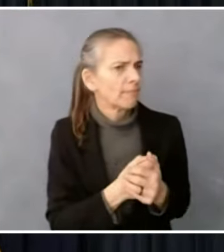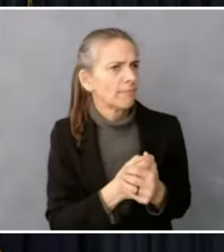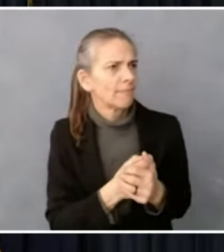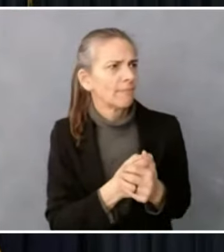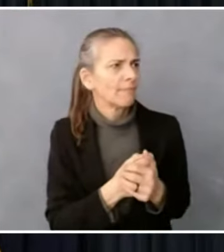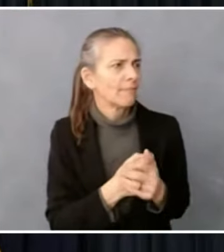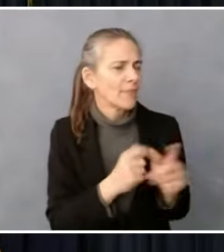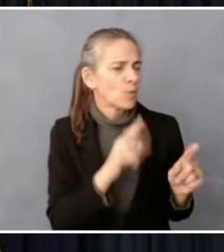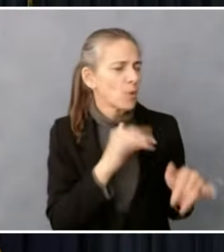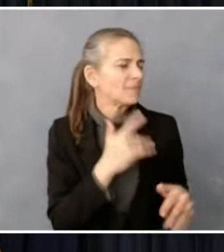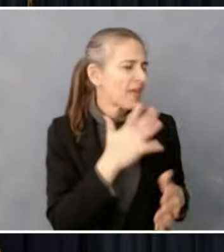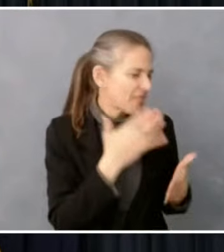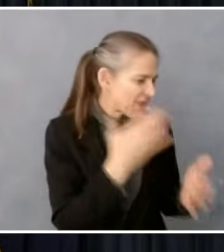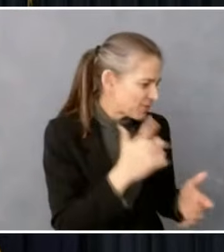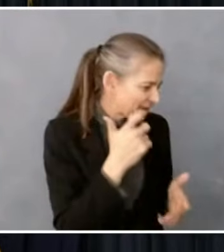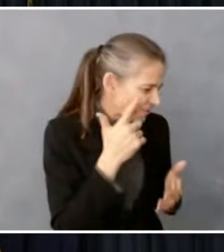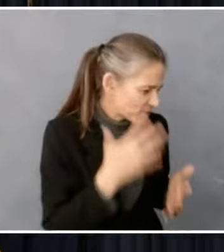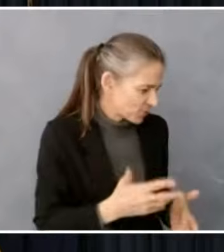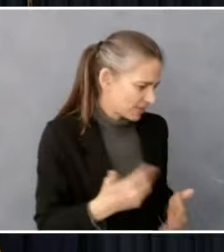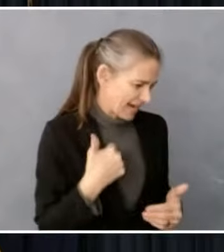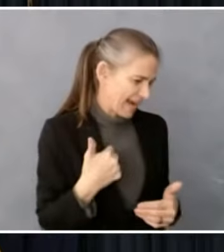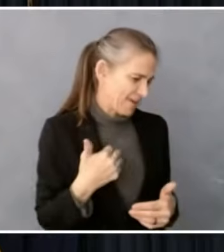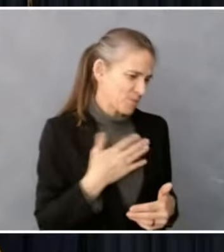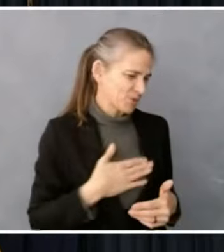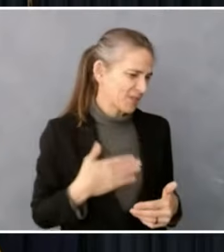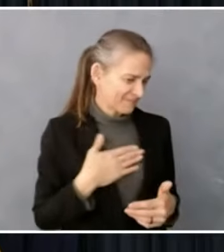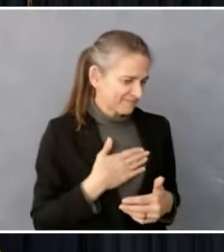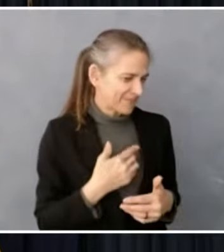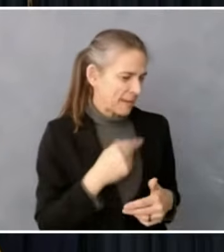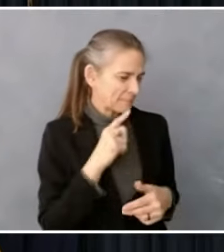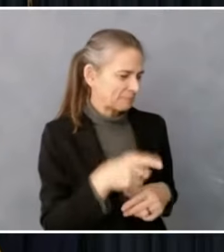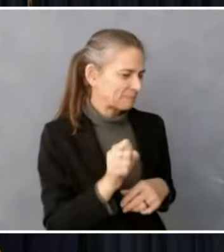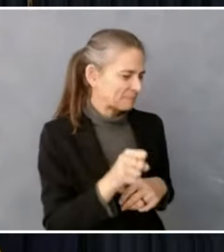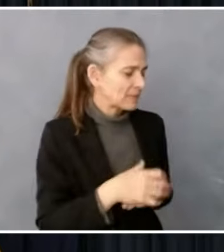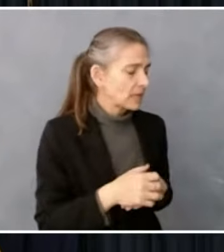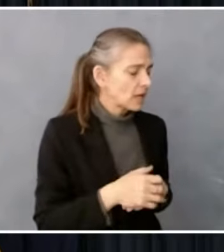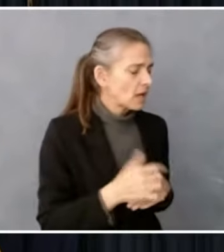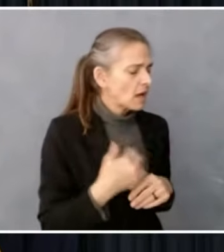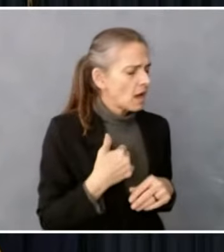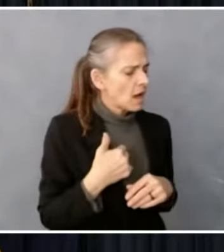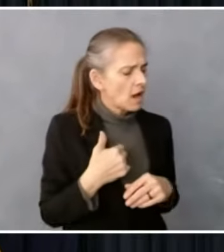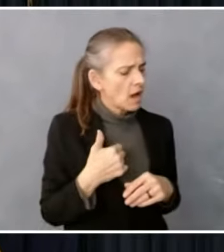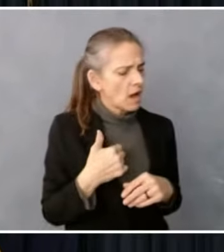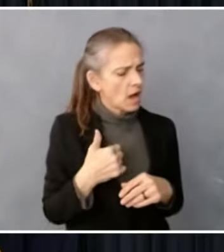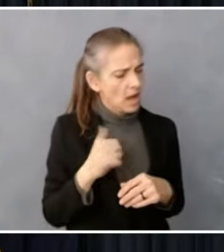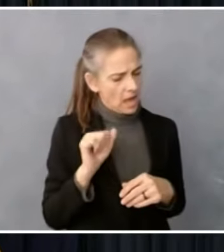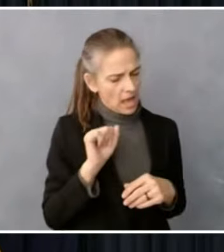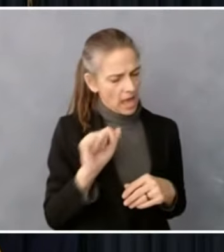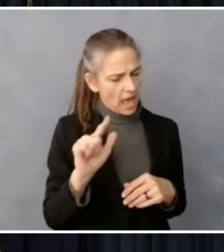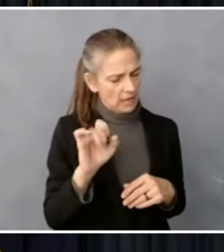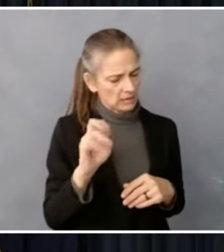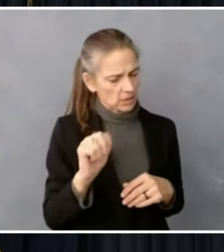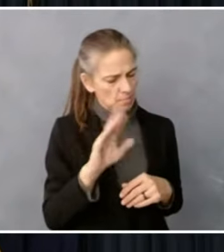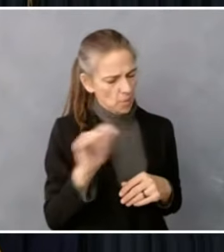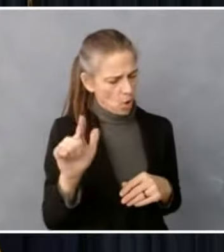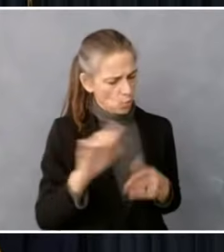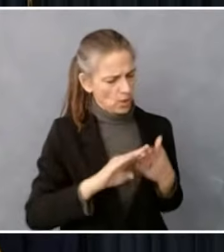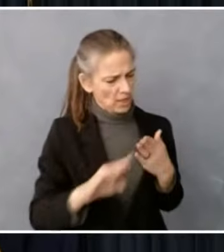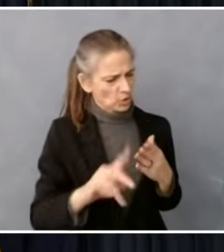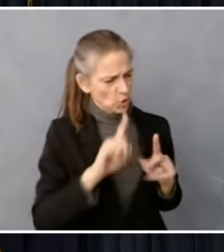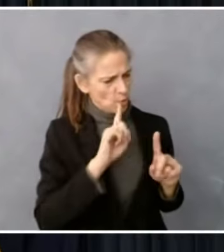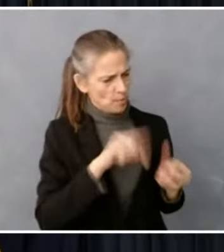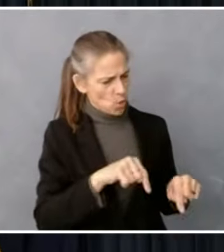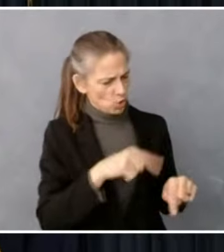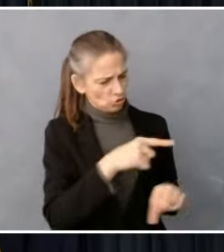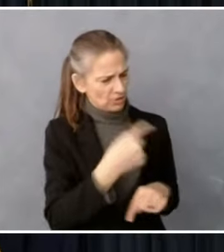Thank you, Governor. I am and appreciate it. Auditor Allison Ball released a report She